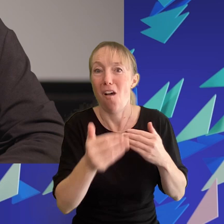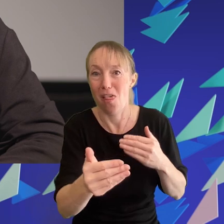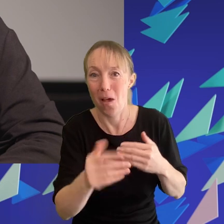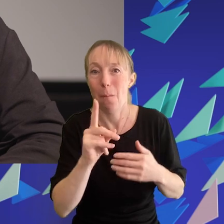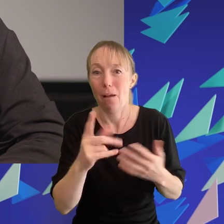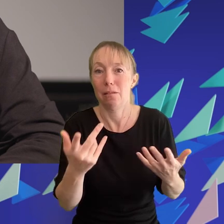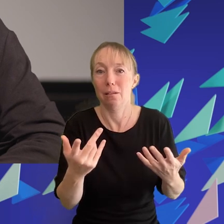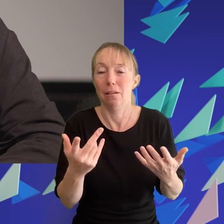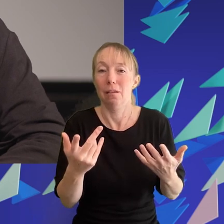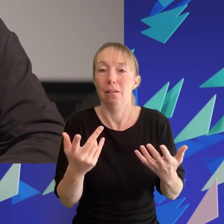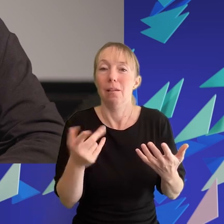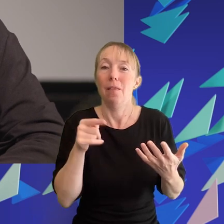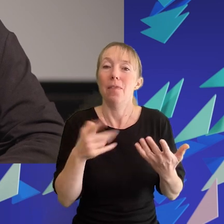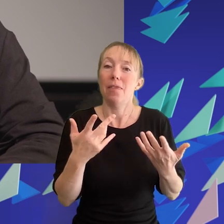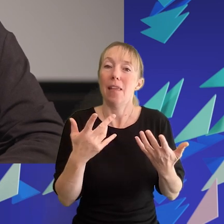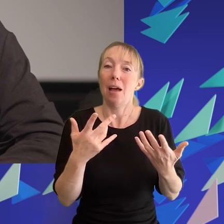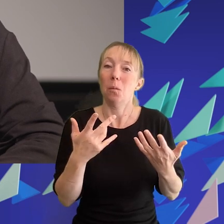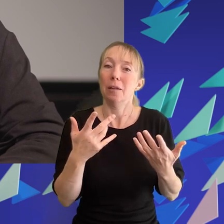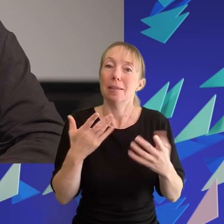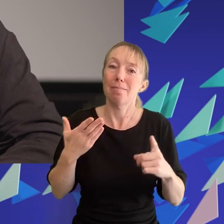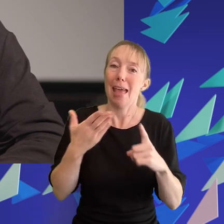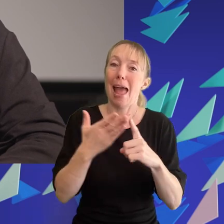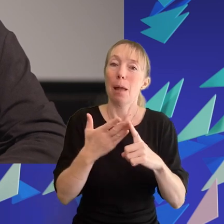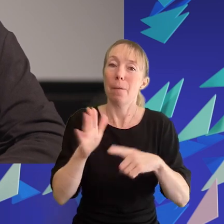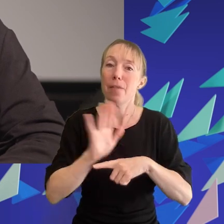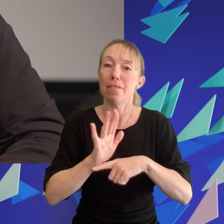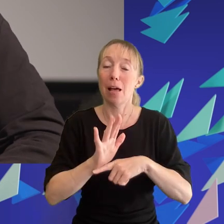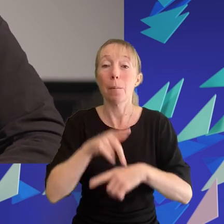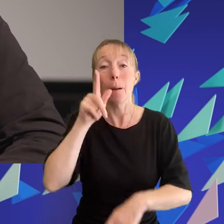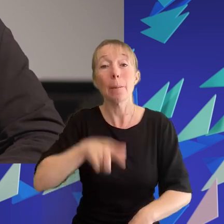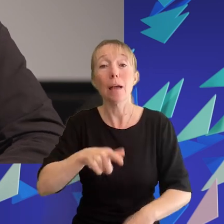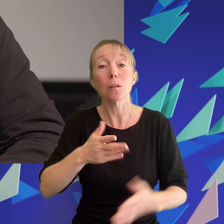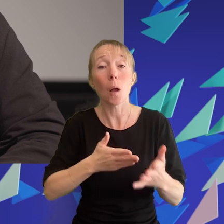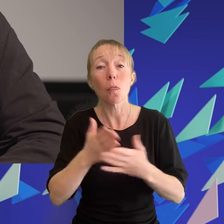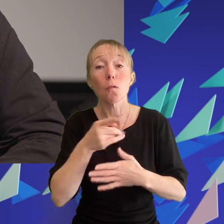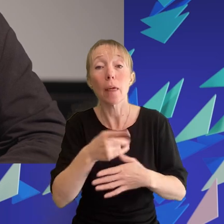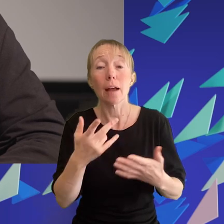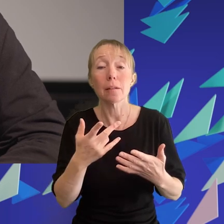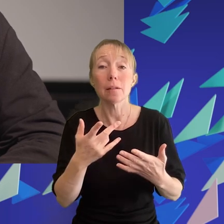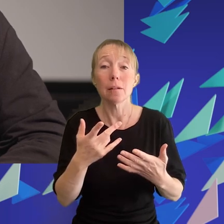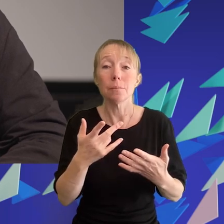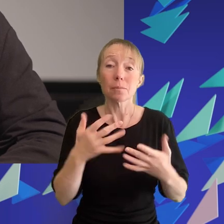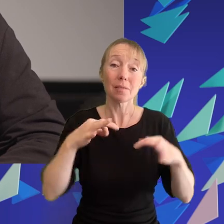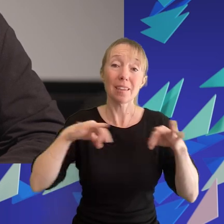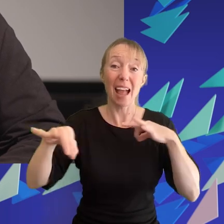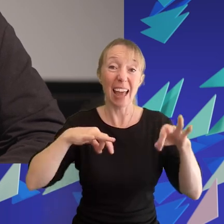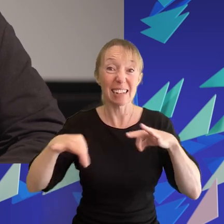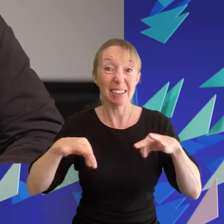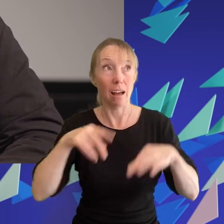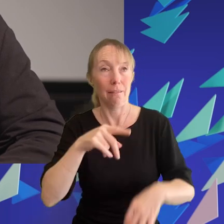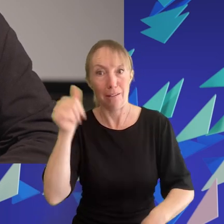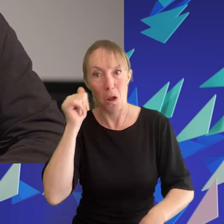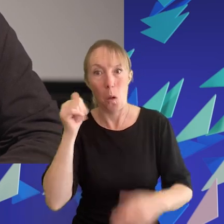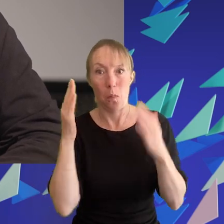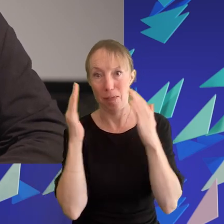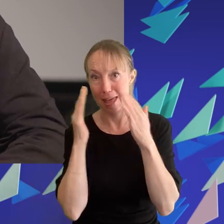think that was the point of this movie, you know, that somebody that is going through that, and obviously in this case, an actor, which is the ego,